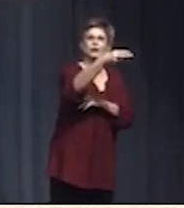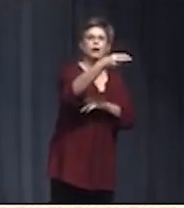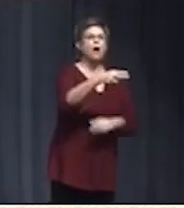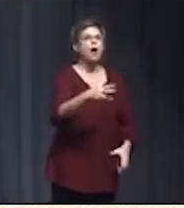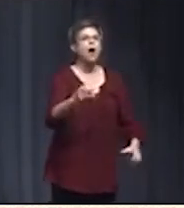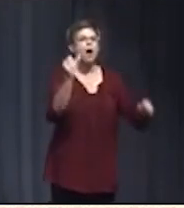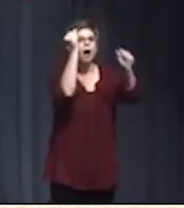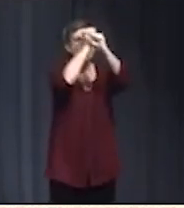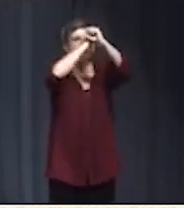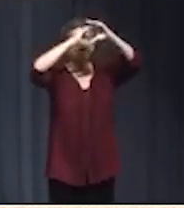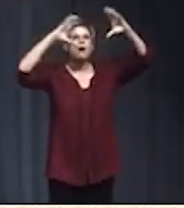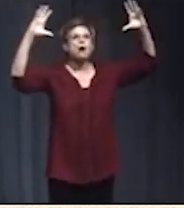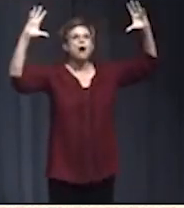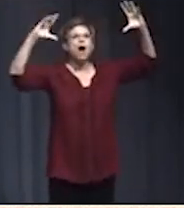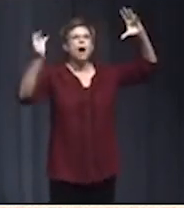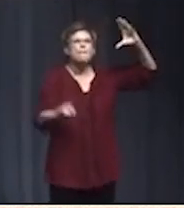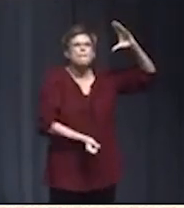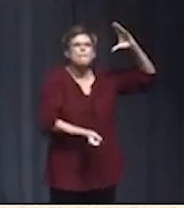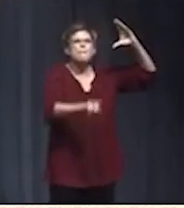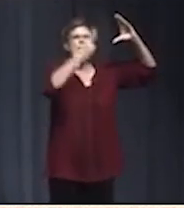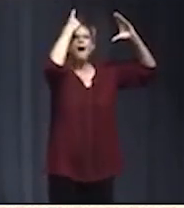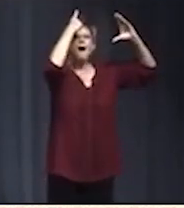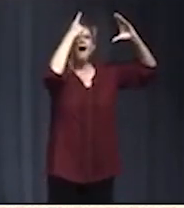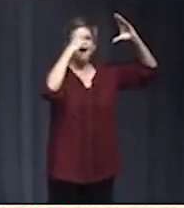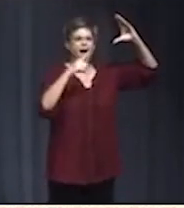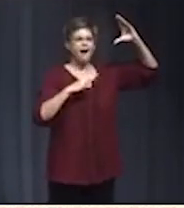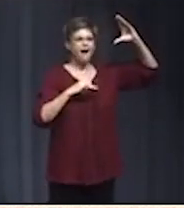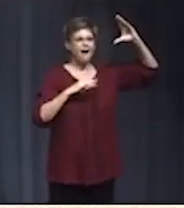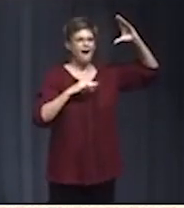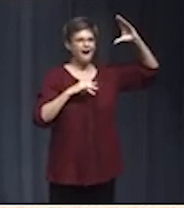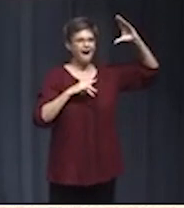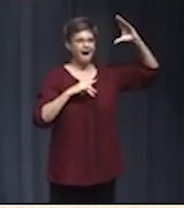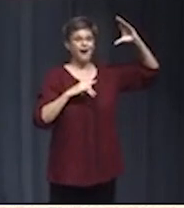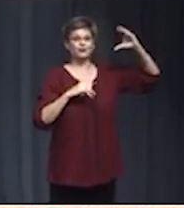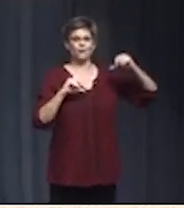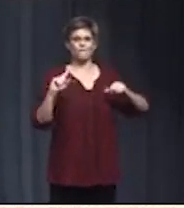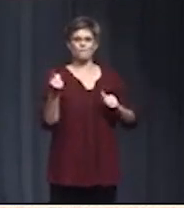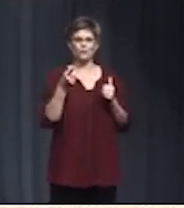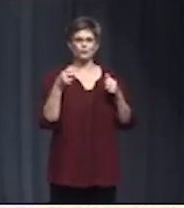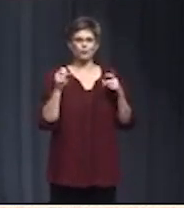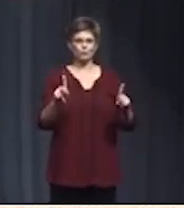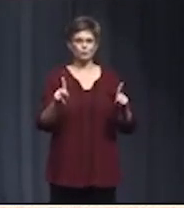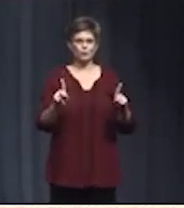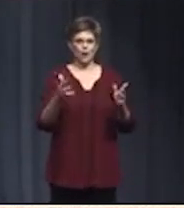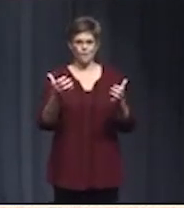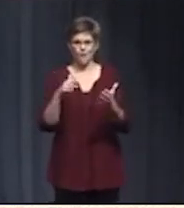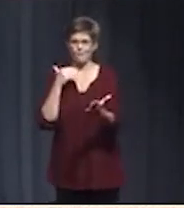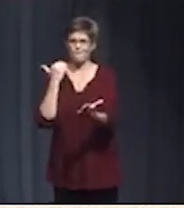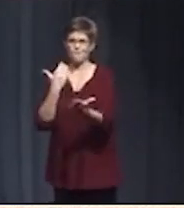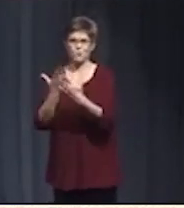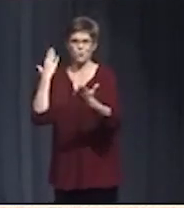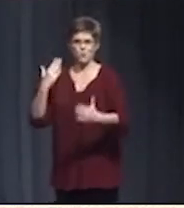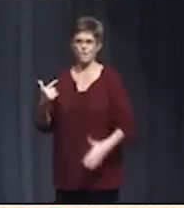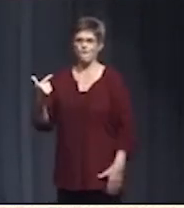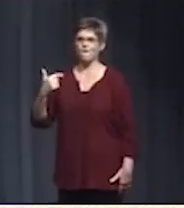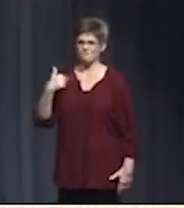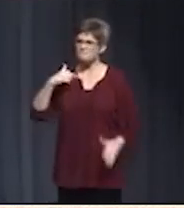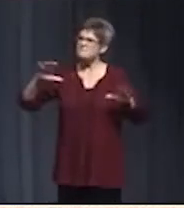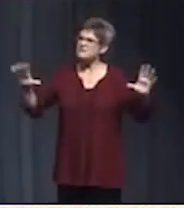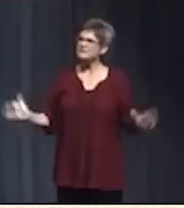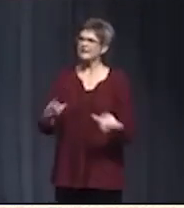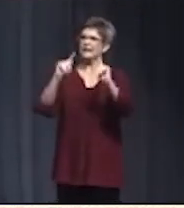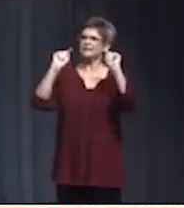Makes sense. Cool. Well, first opportunity I got, I wanted to prove a point, so I went and did it.